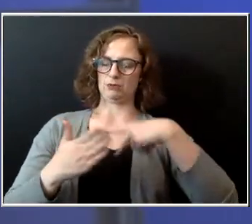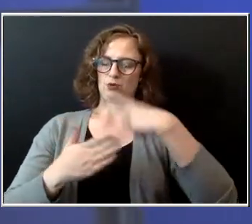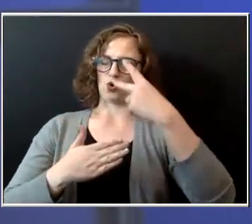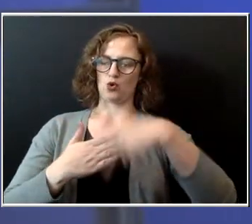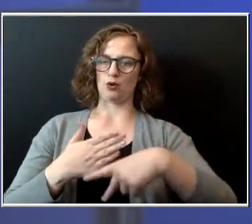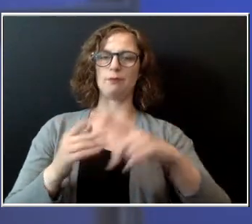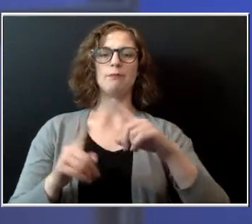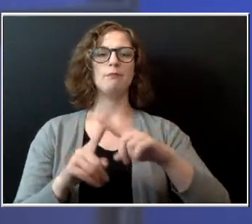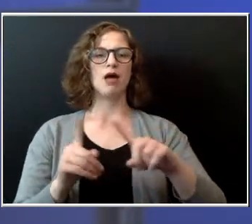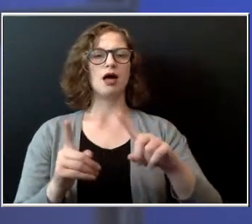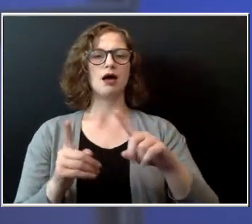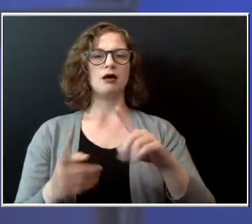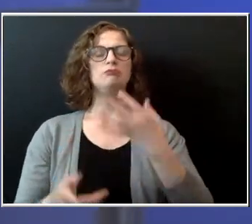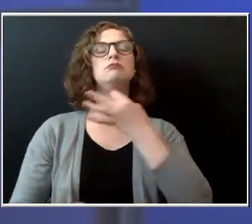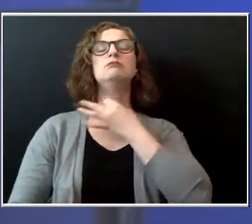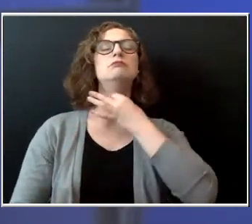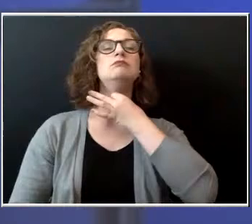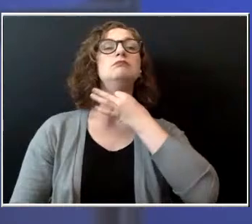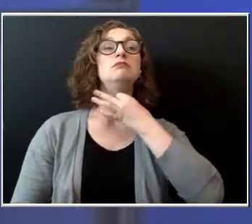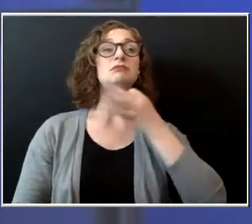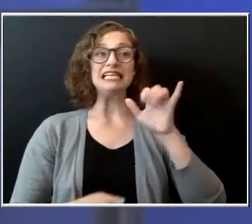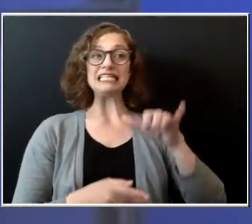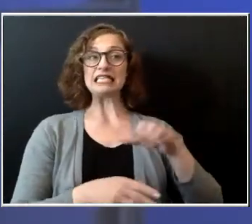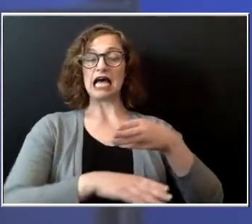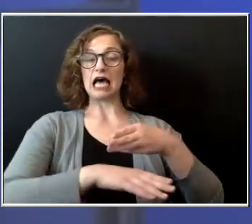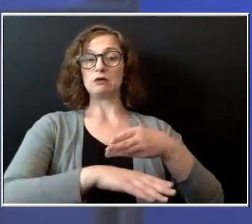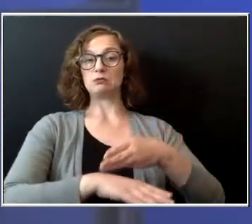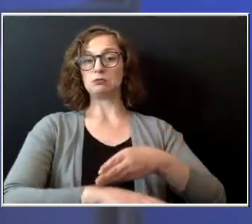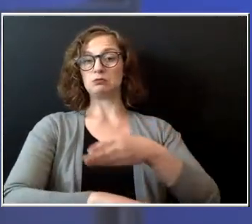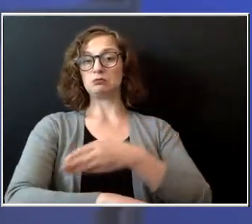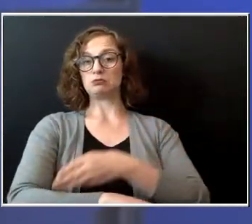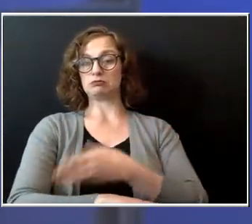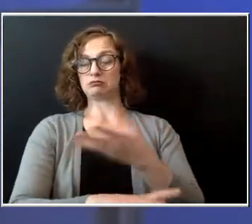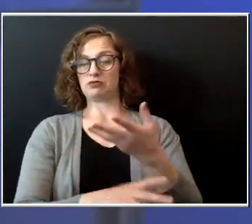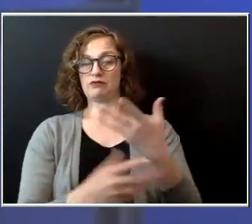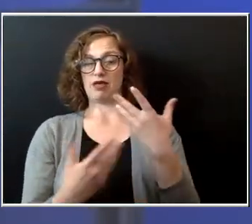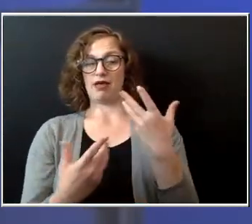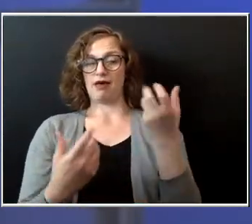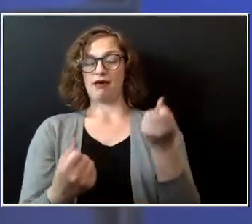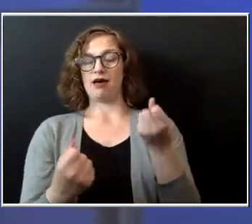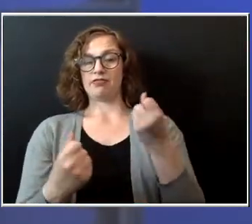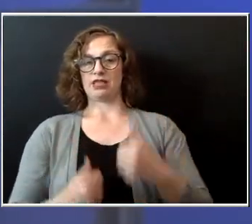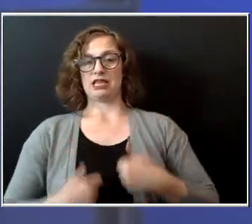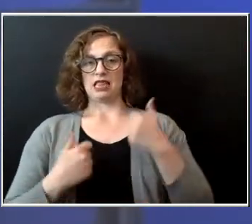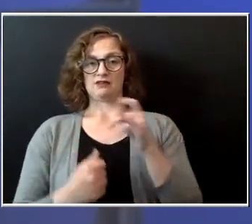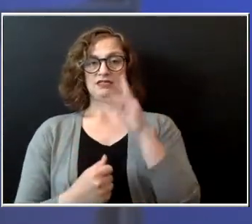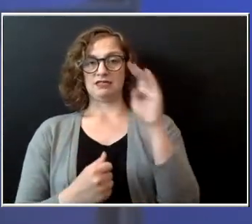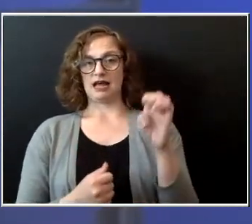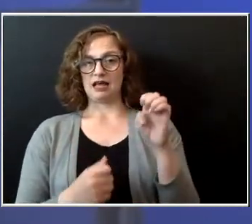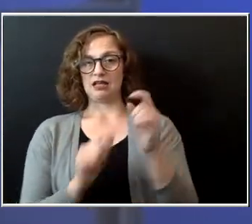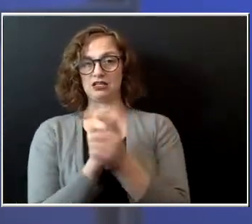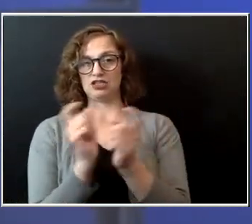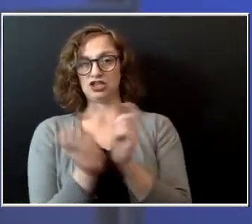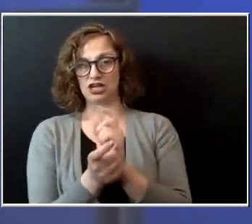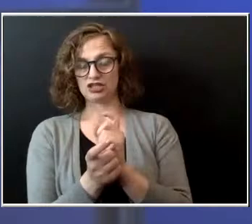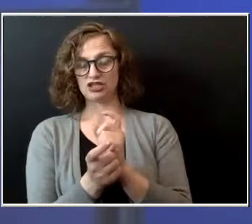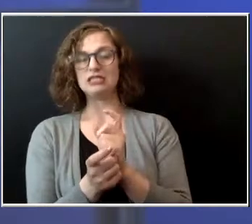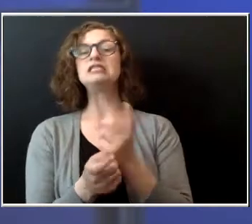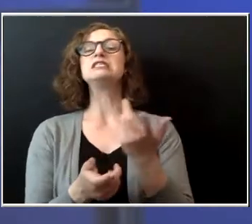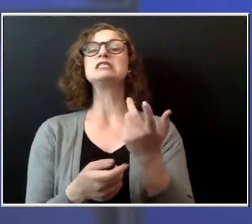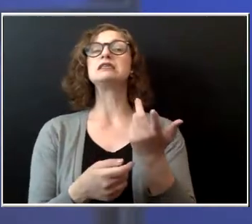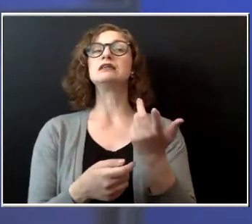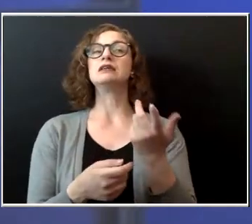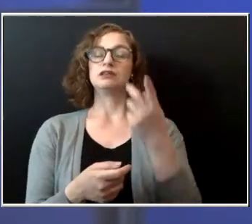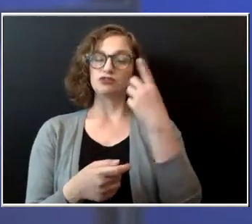in terms of the healthy lifestyle changes and the weight status of the parent and the child if you treat the parent